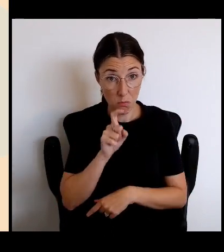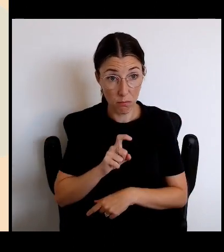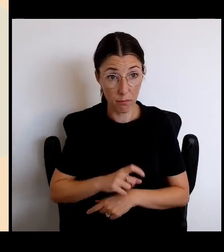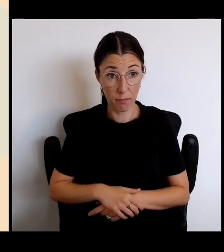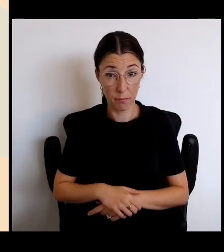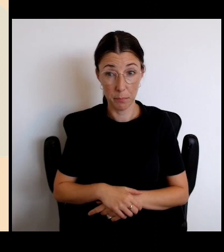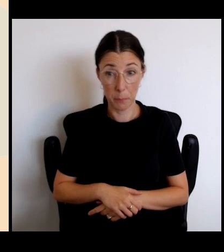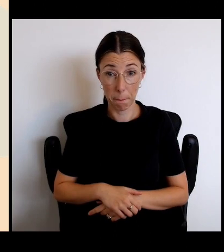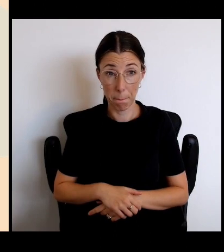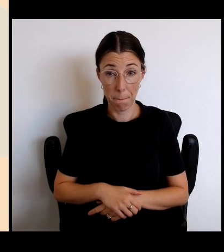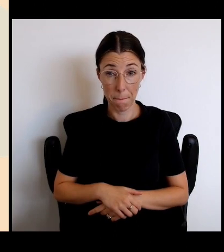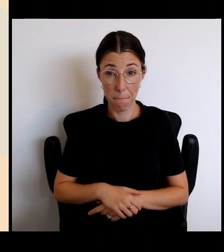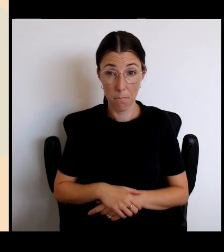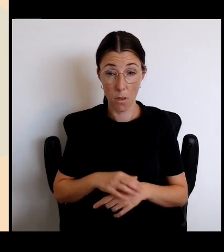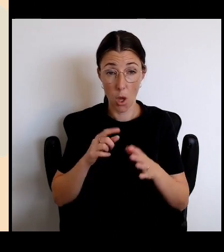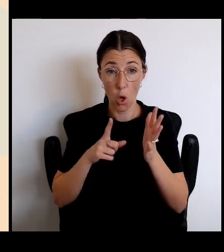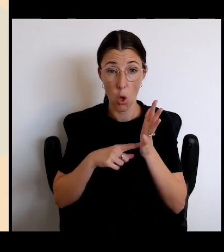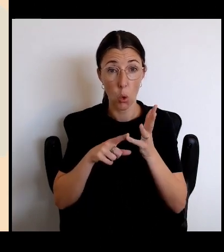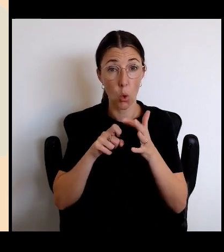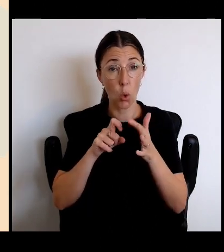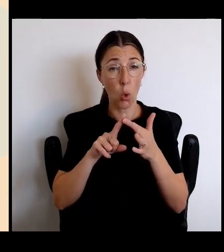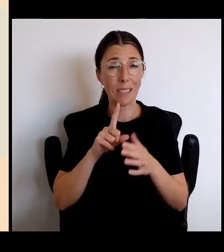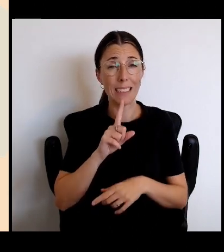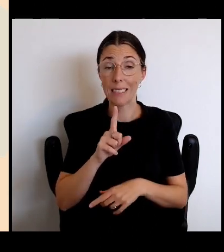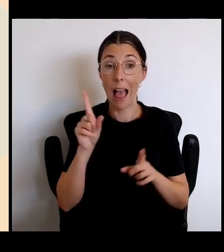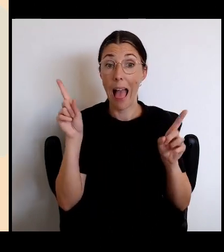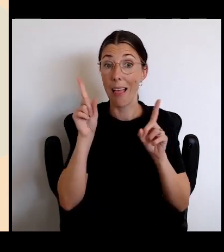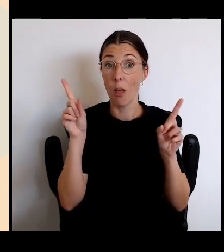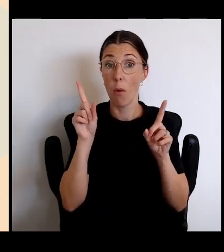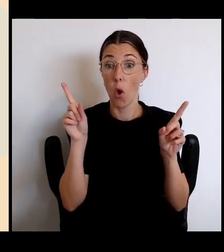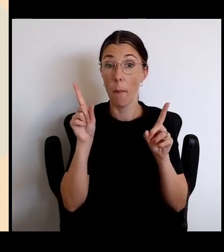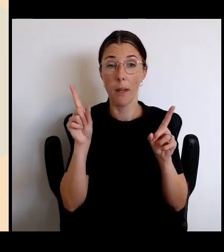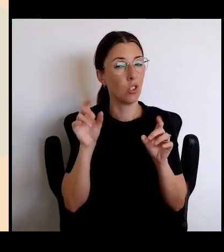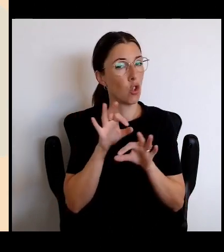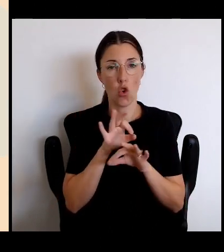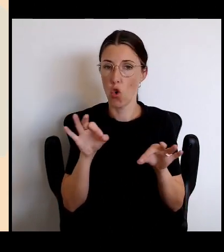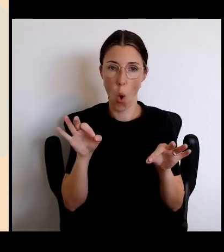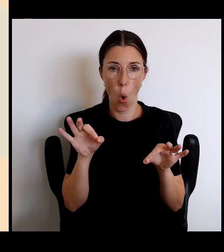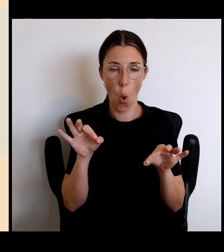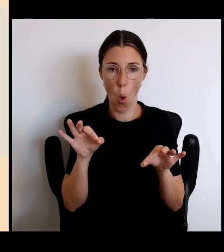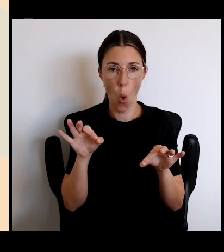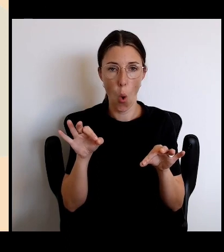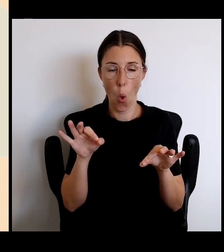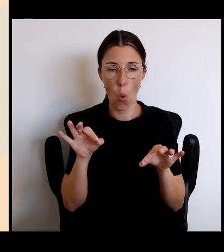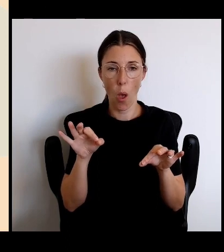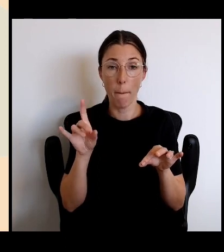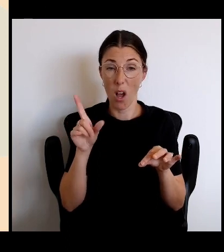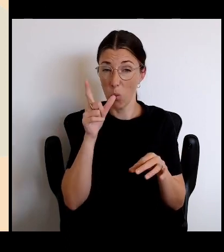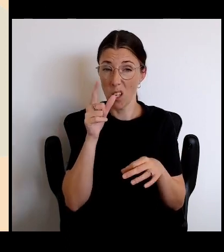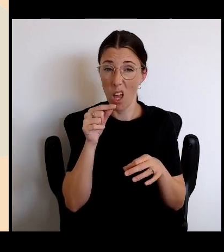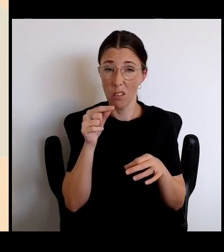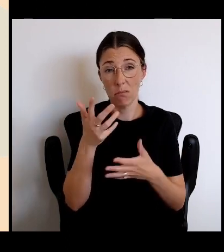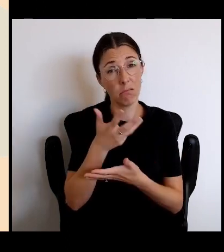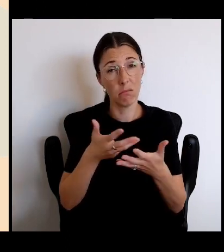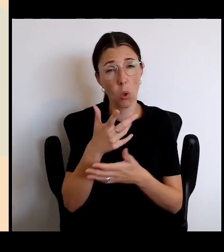Luke, look, at this stage, to be quite honest with you, it isn't. However, I'm sure that's a conversation we can have because obviously we would